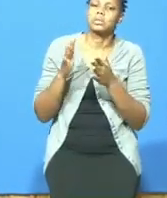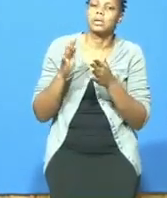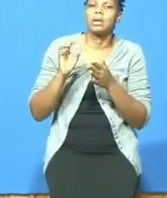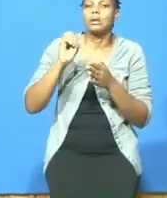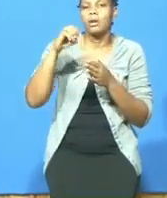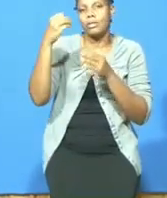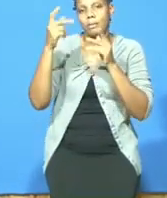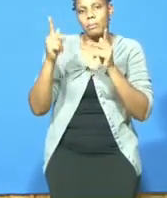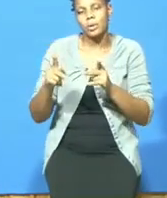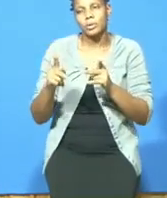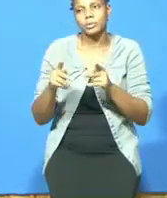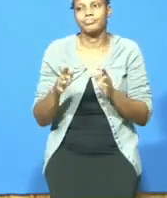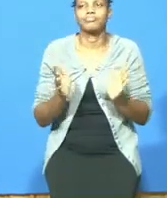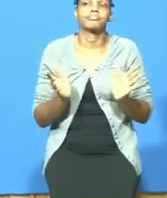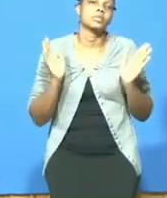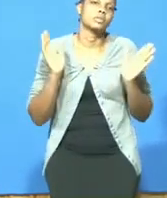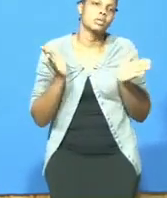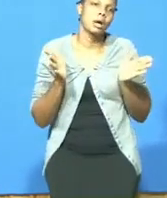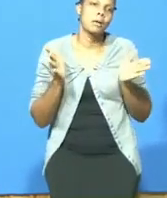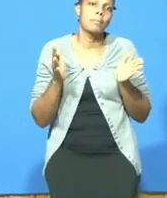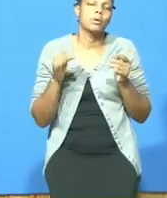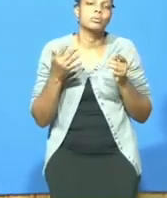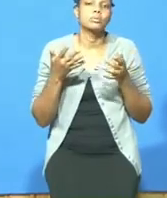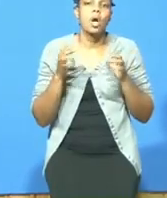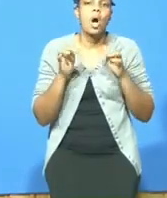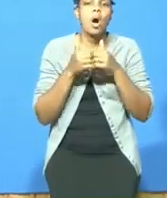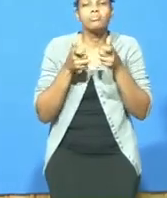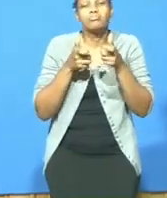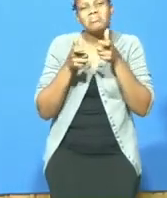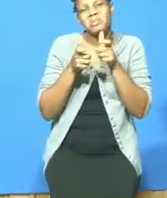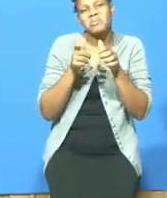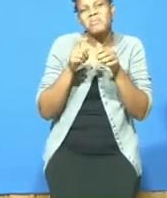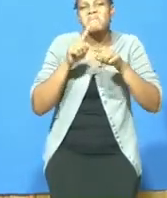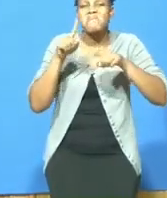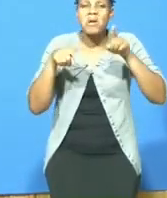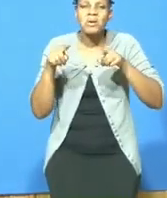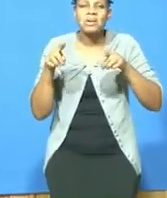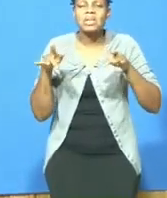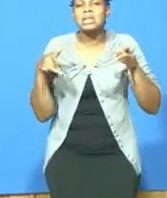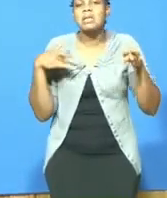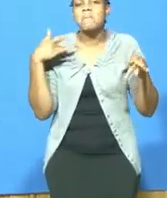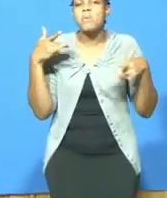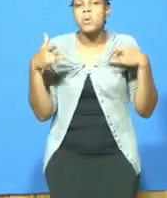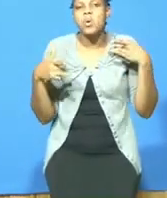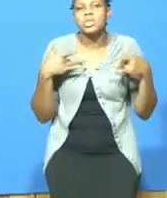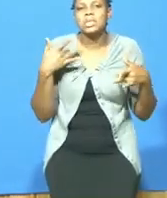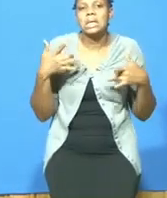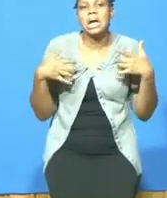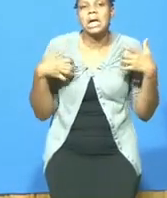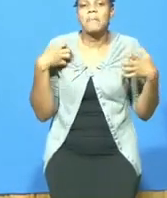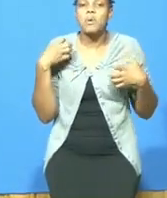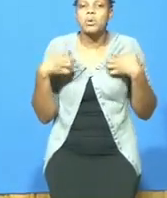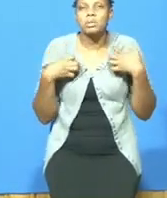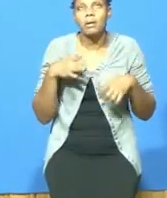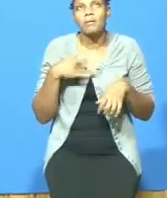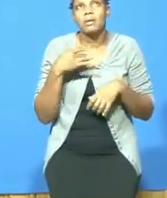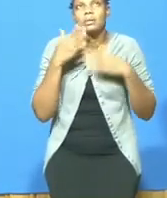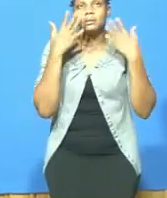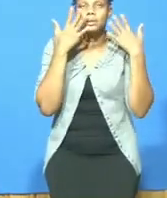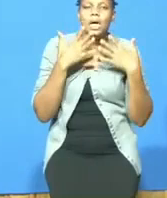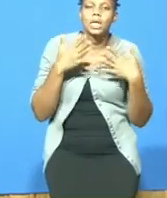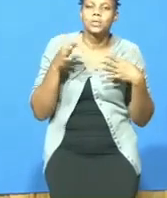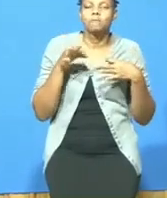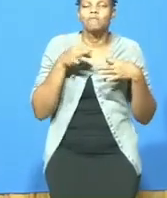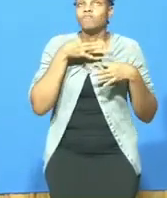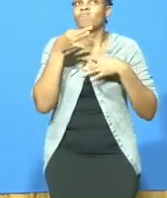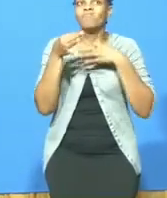else. Talk about ways to cope with different emotions. When I'm feeling sad, when I'm feeling frustrated, when I'm feeling angry,